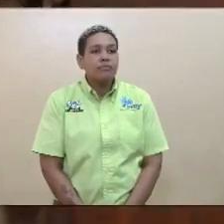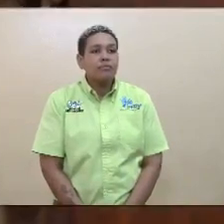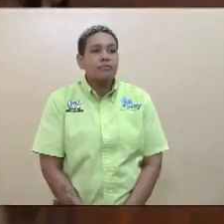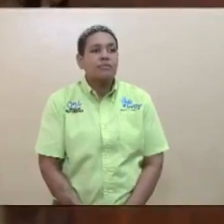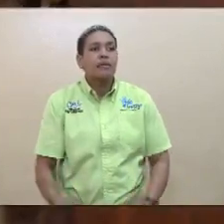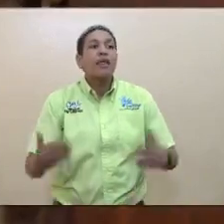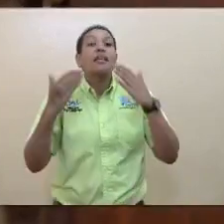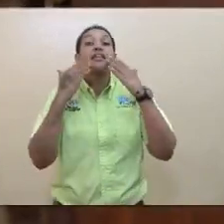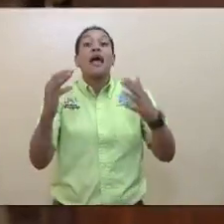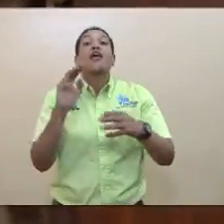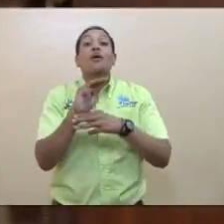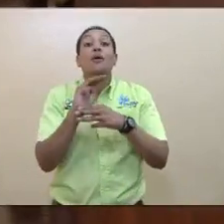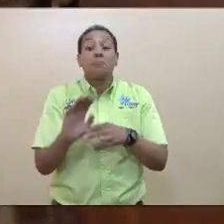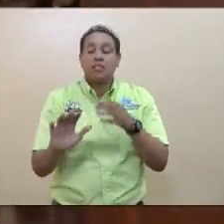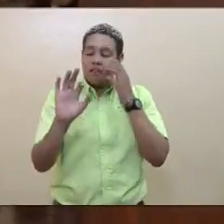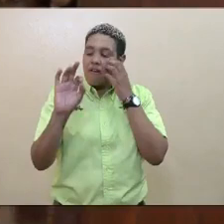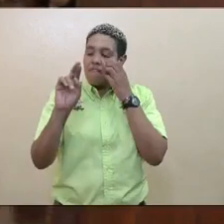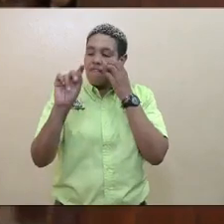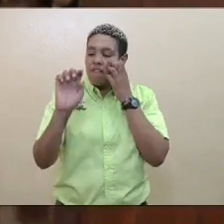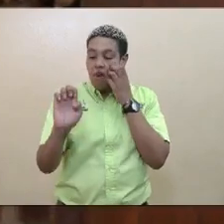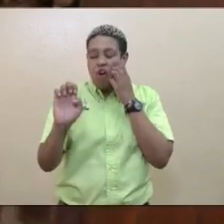Thank you, Minister Fort. Again, let me